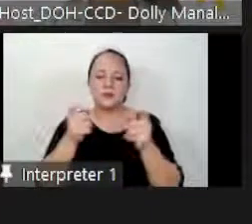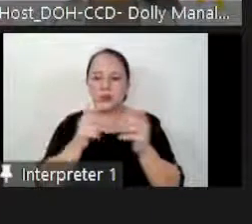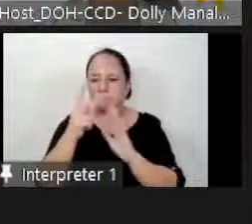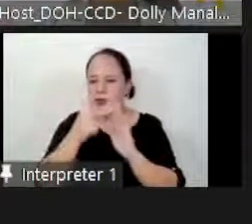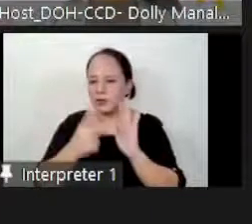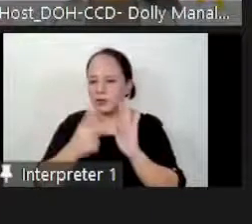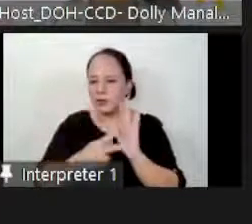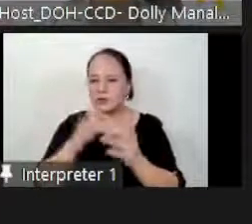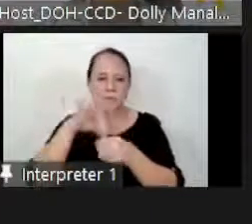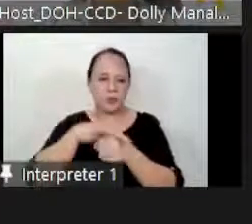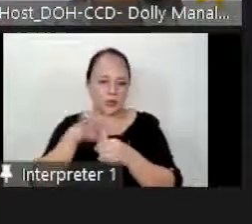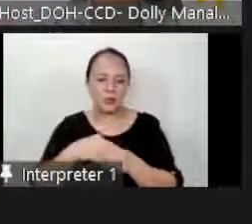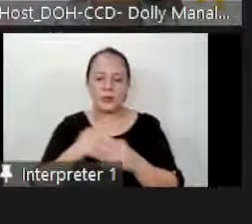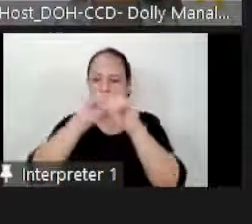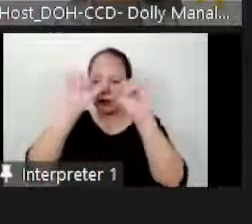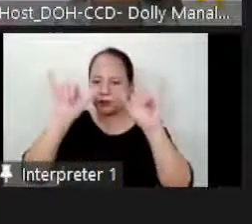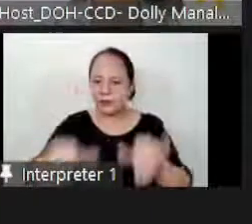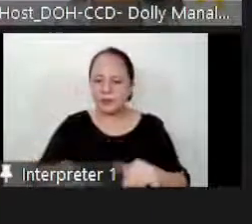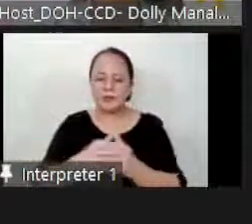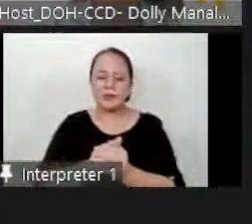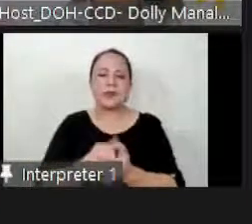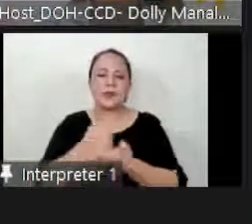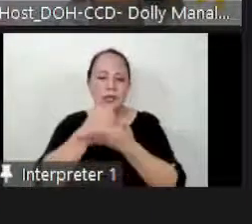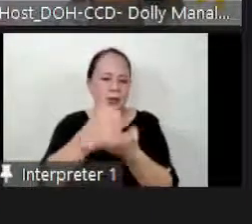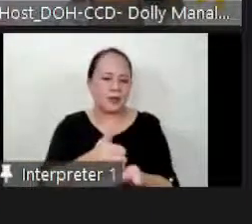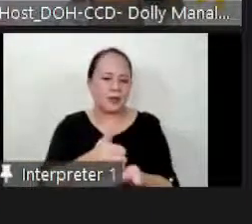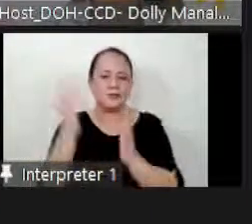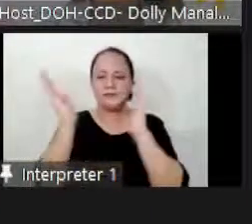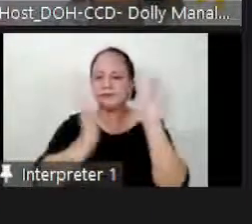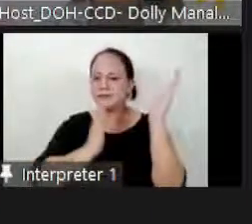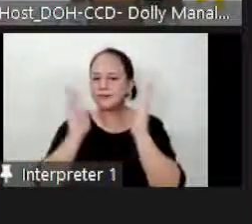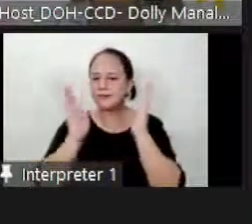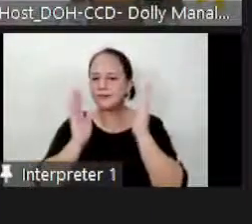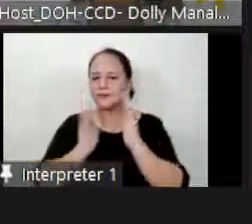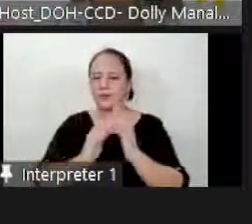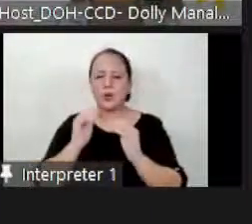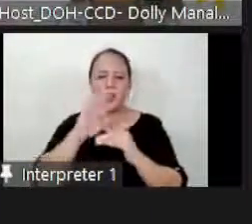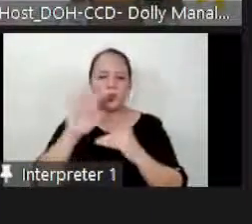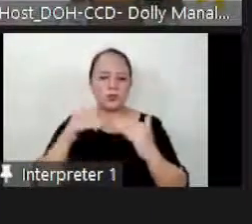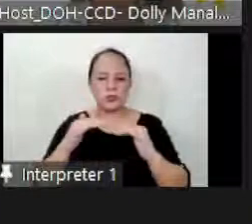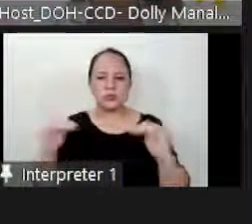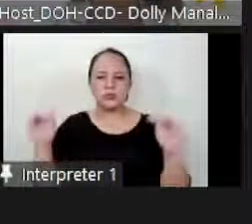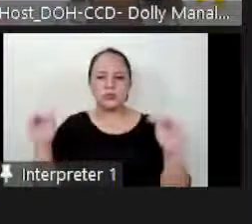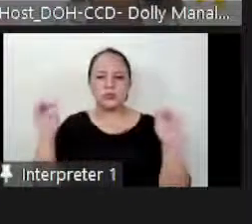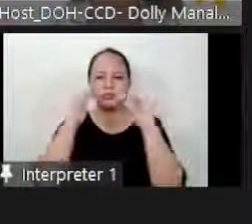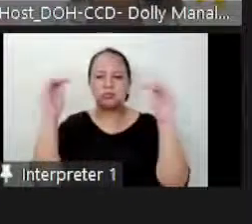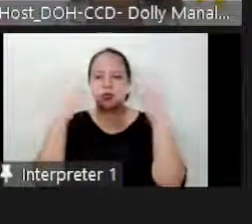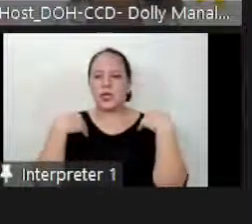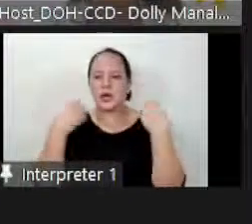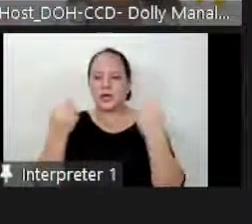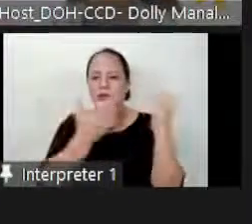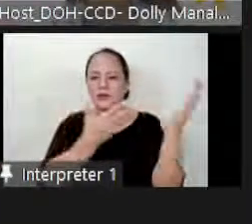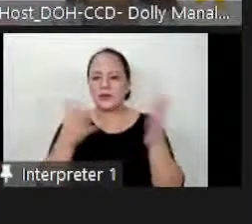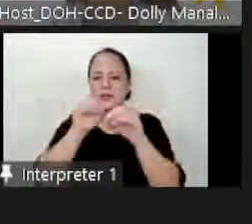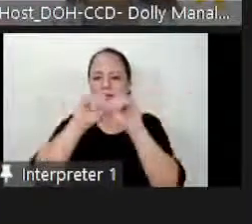programs, systems, interventions, and services at all levels of existing healthcare delivery